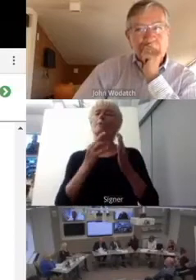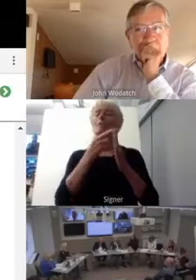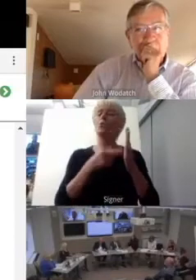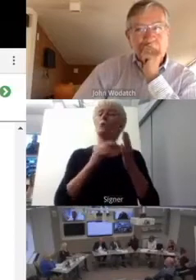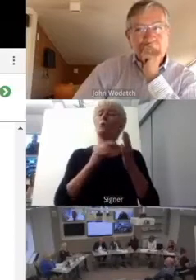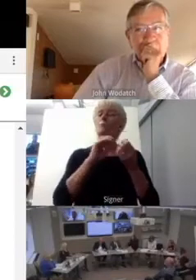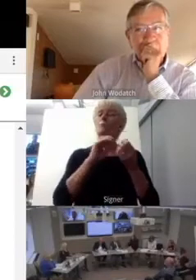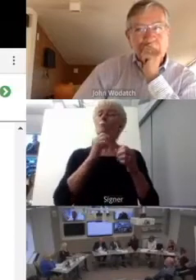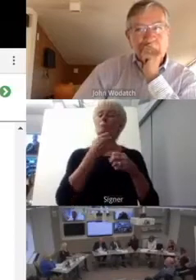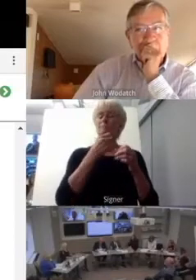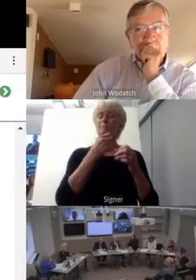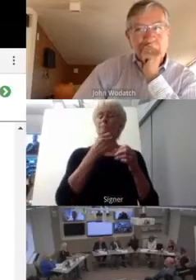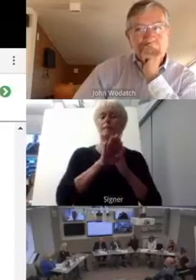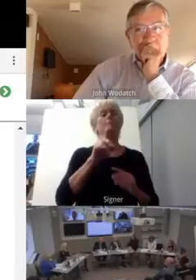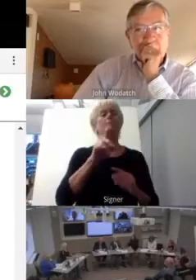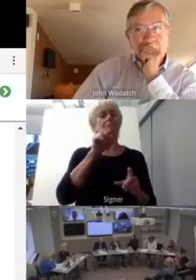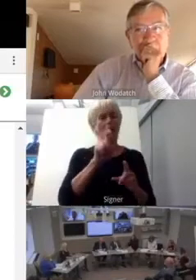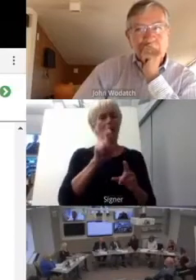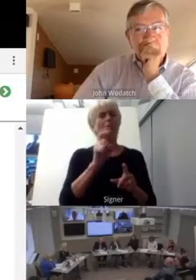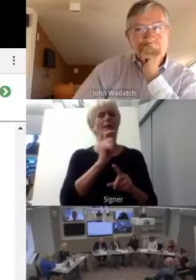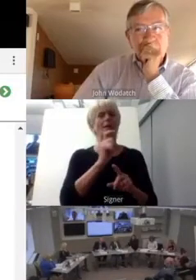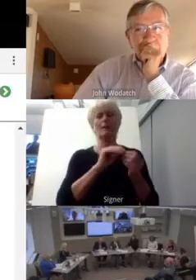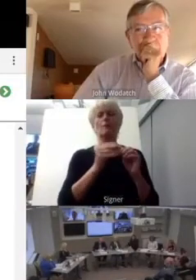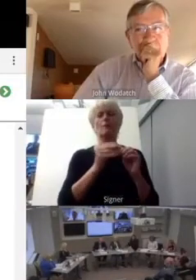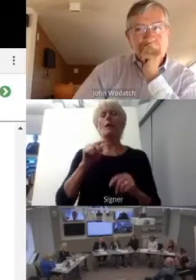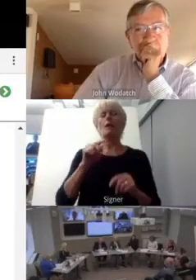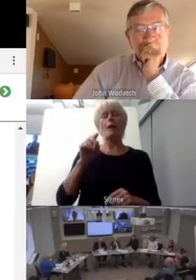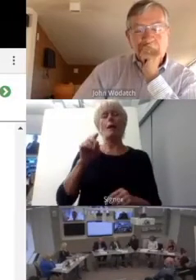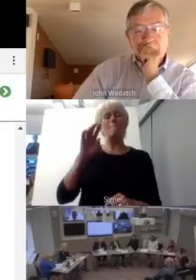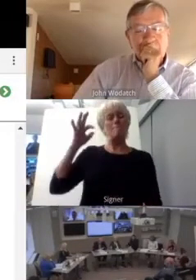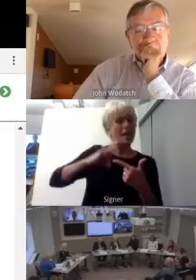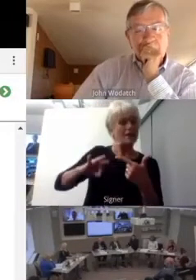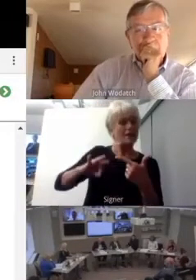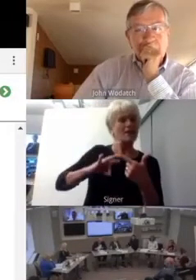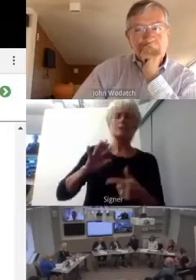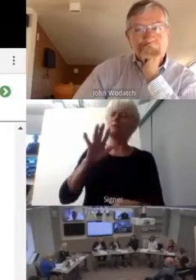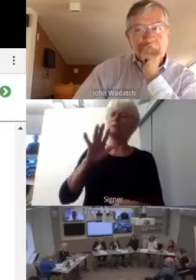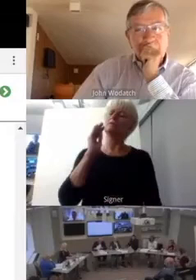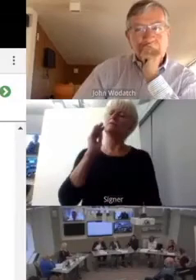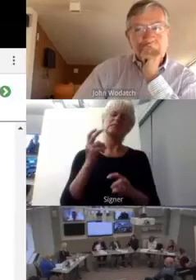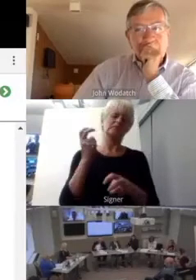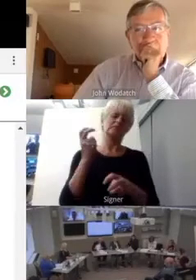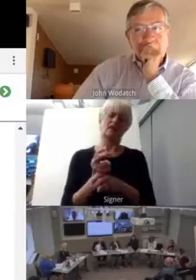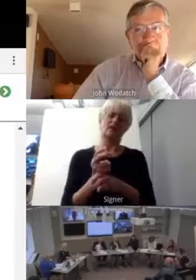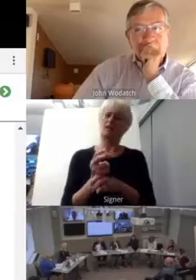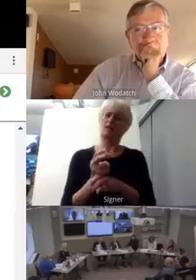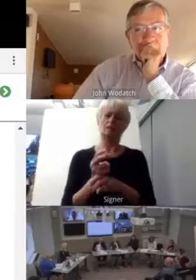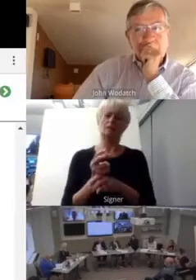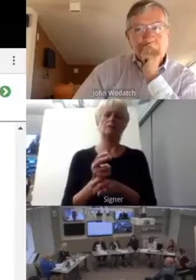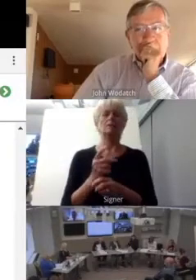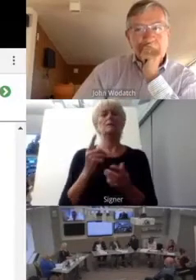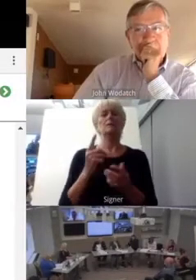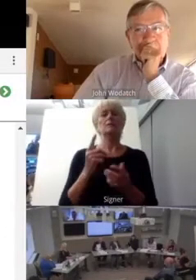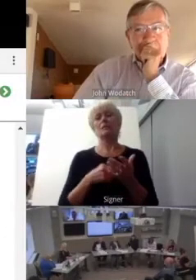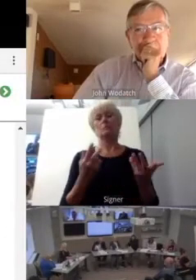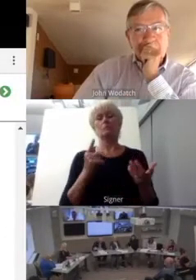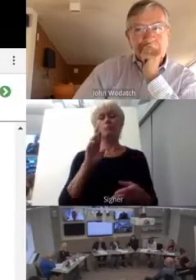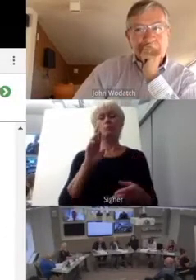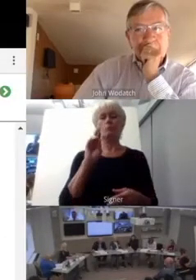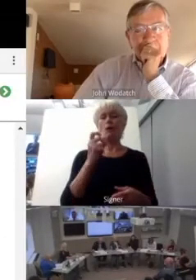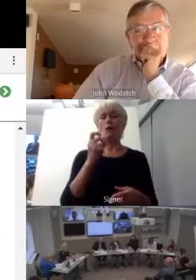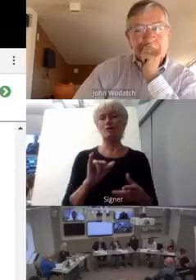But quantifying benefits is very difficult. You have to sometimes use a proxy for